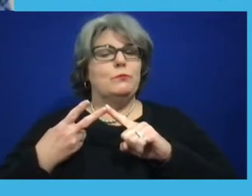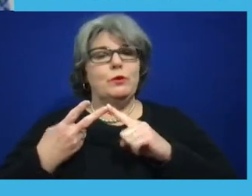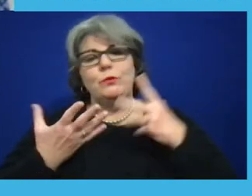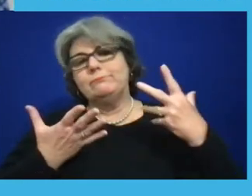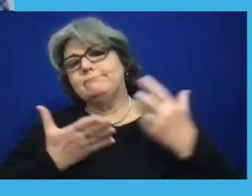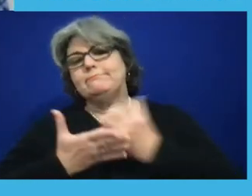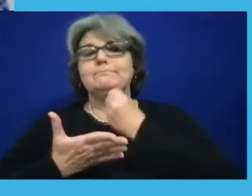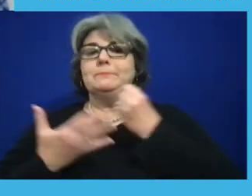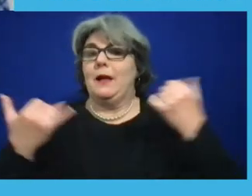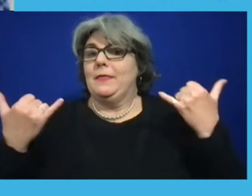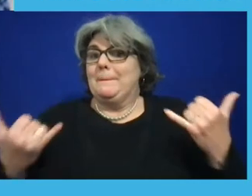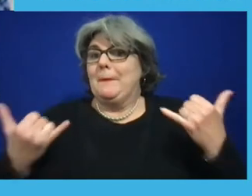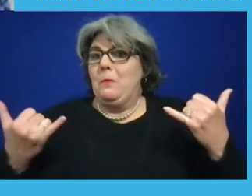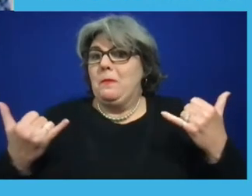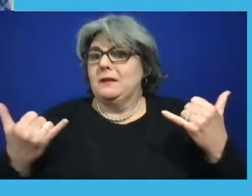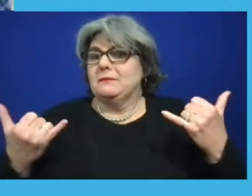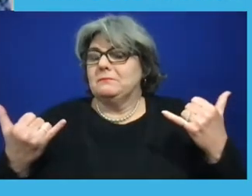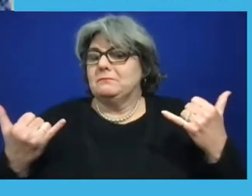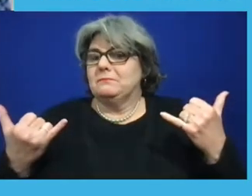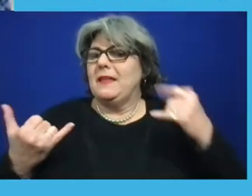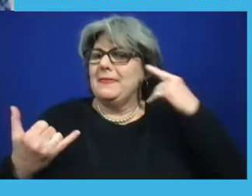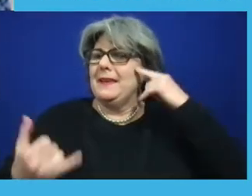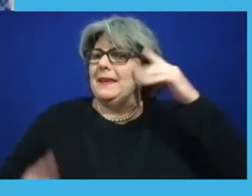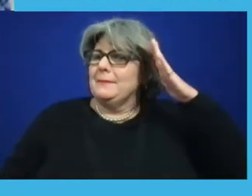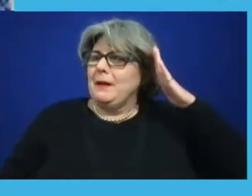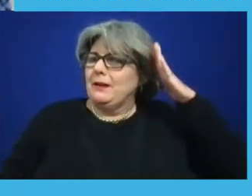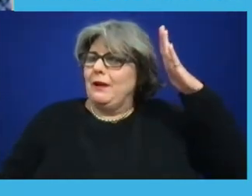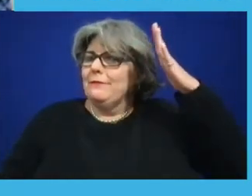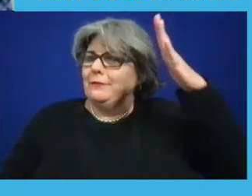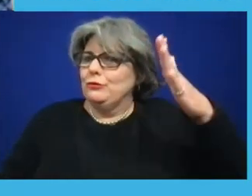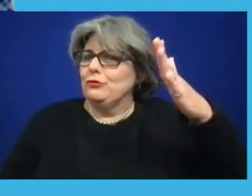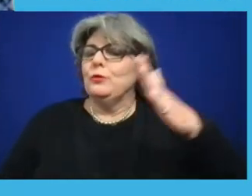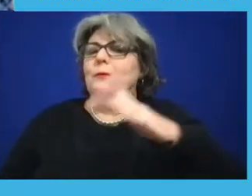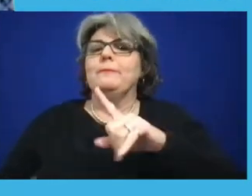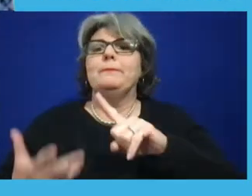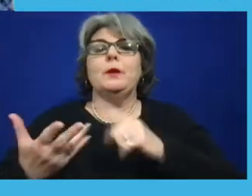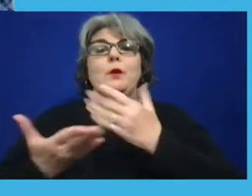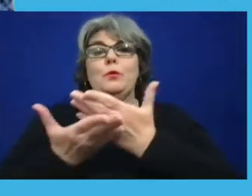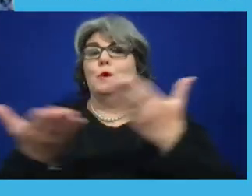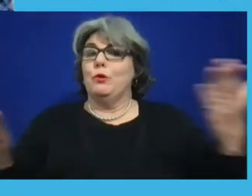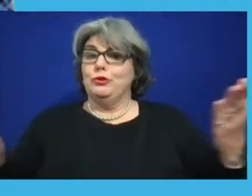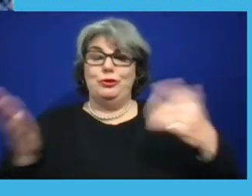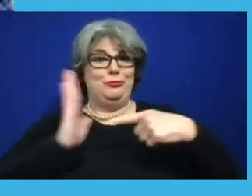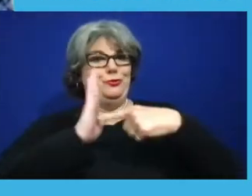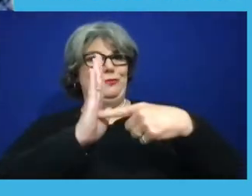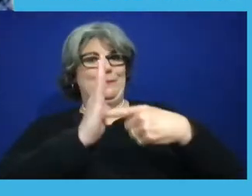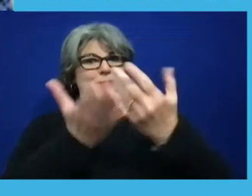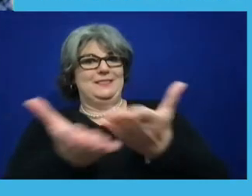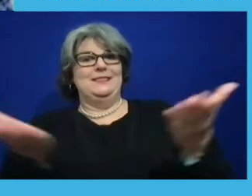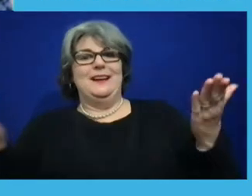when we take stock of the moment and of the future,